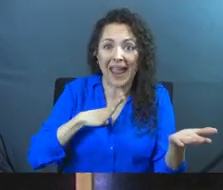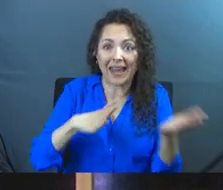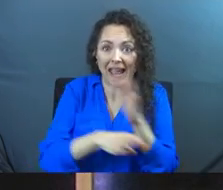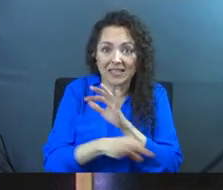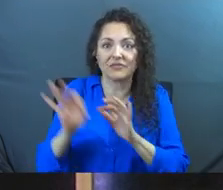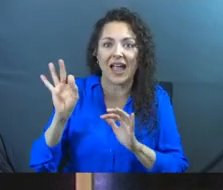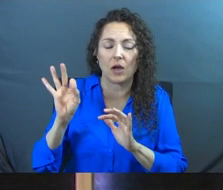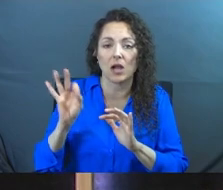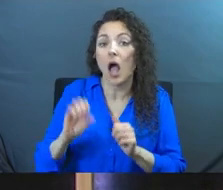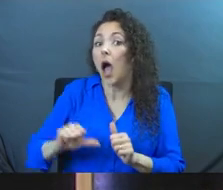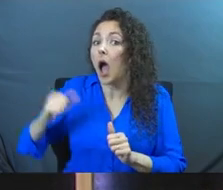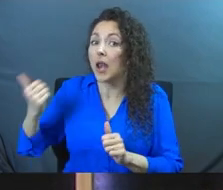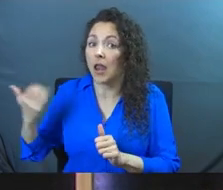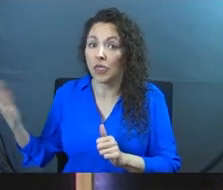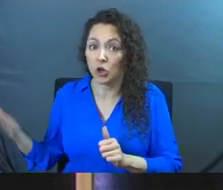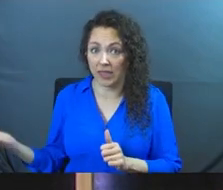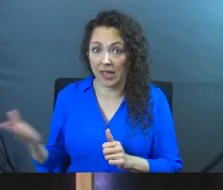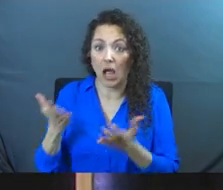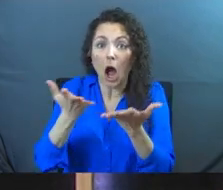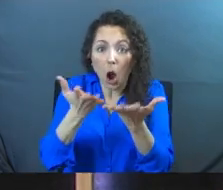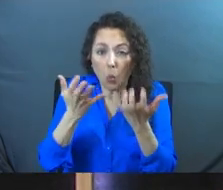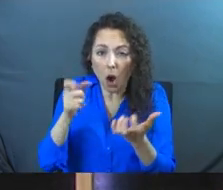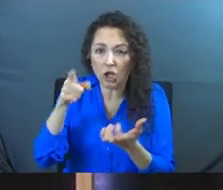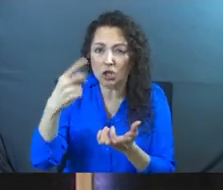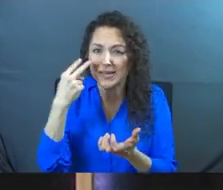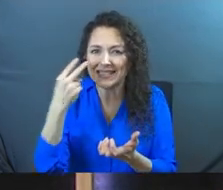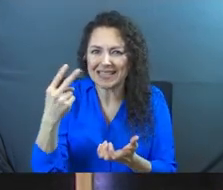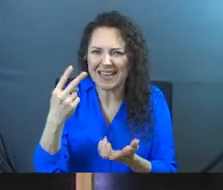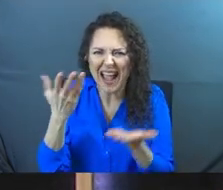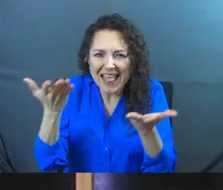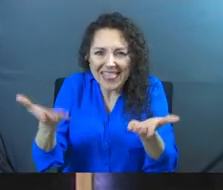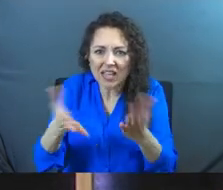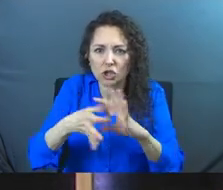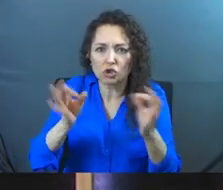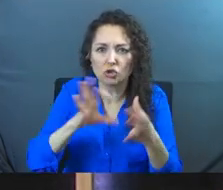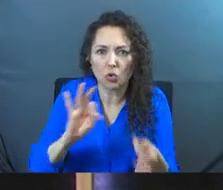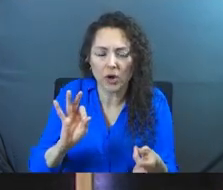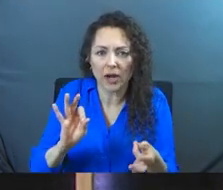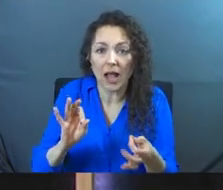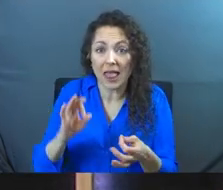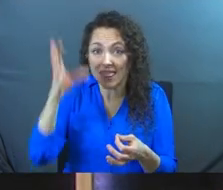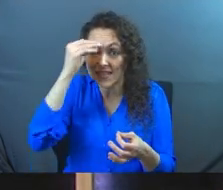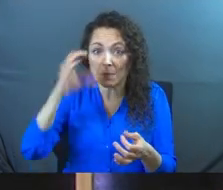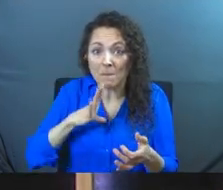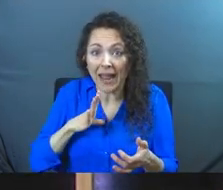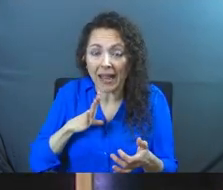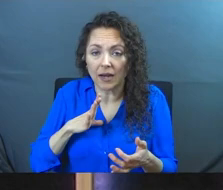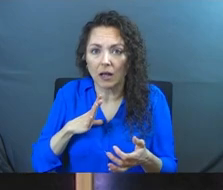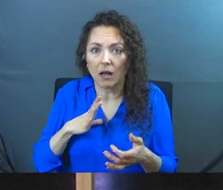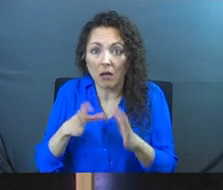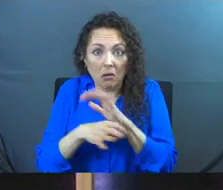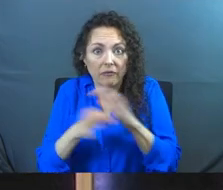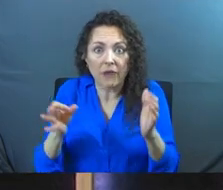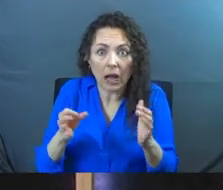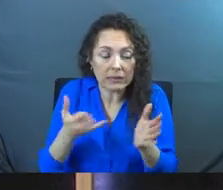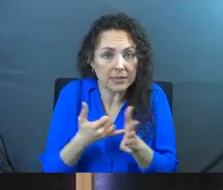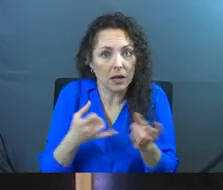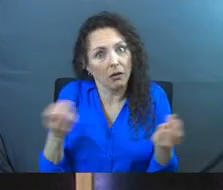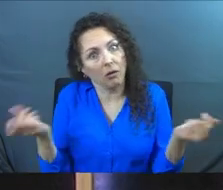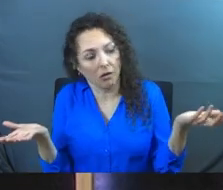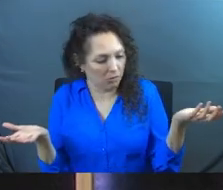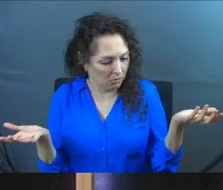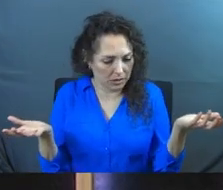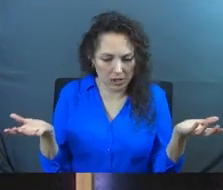found. The other thing I want us to see is that in this particular story, this guy just sort of happens upon this. It's almost